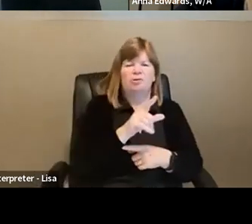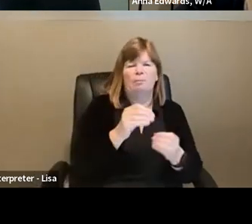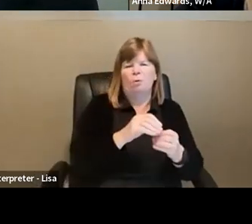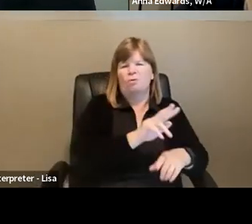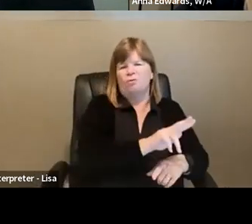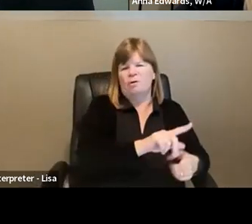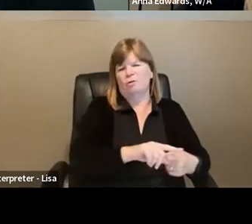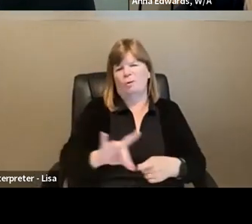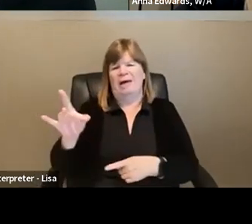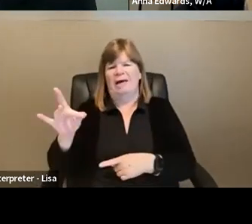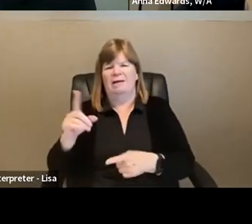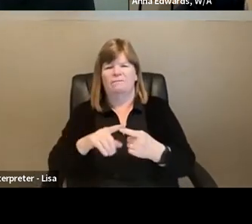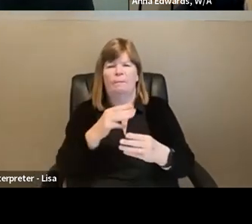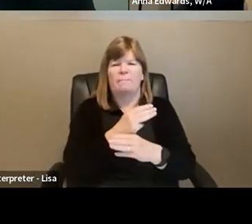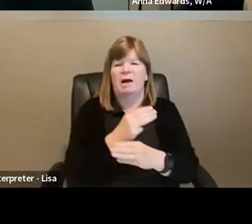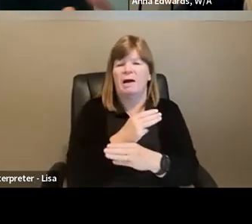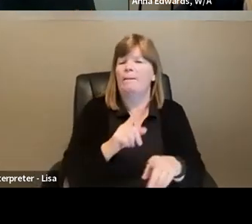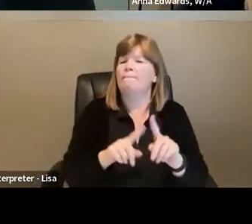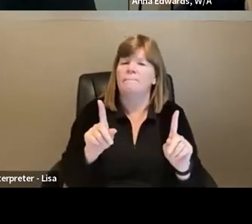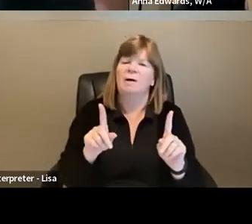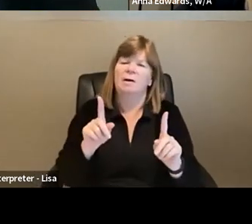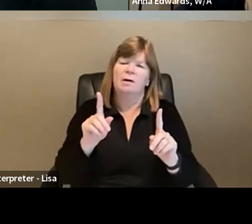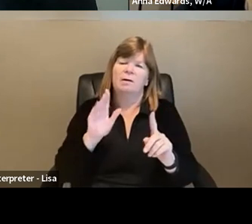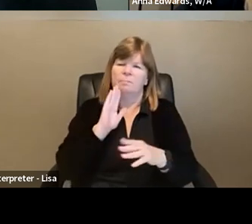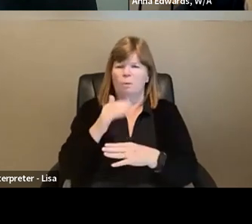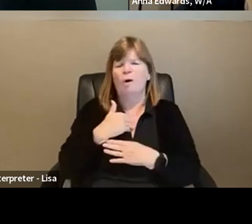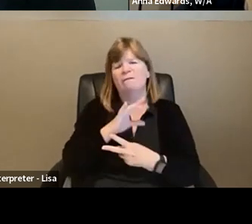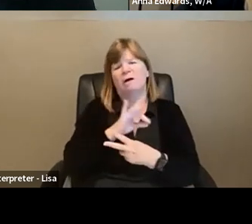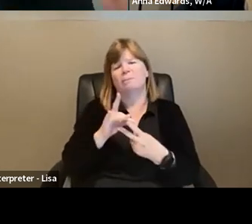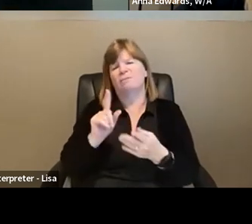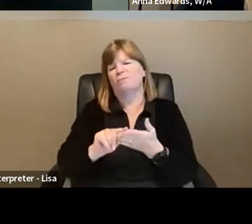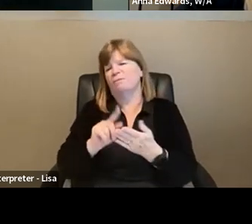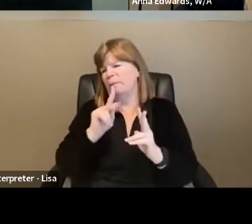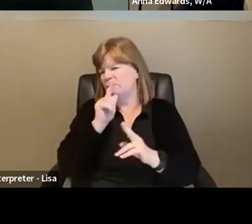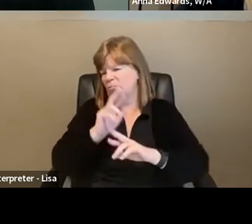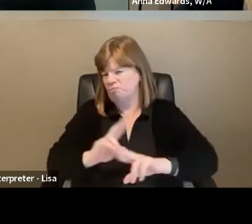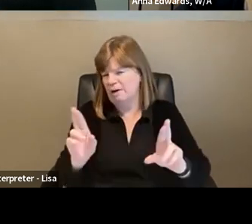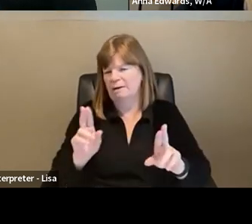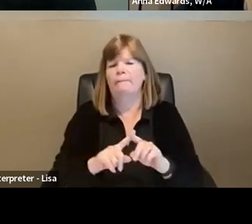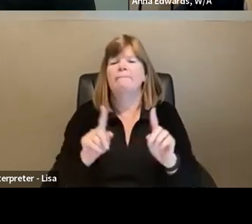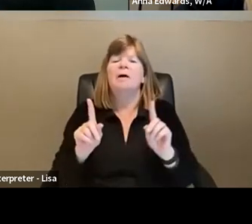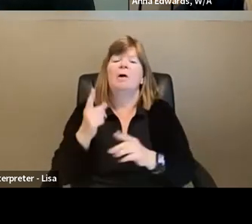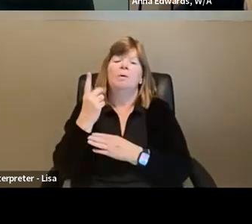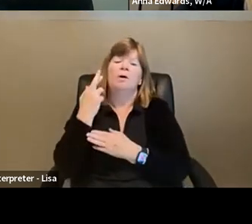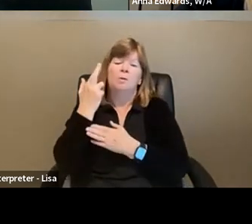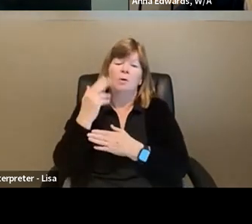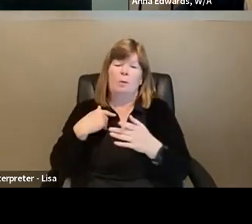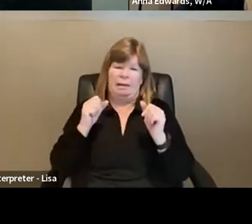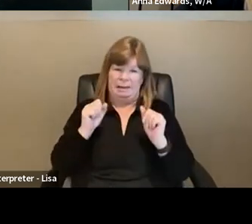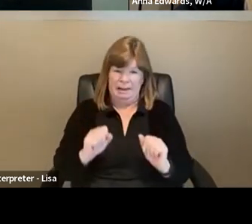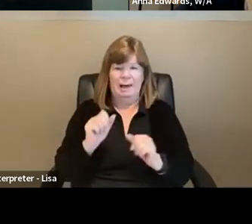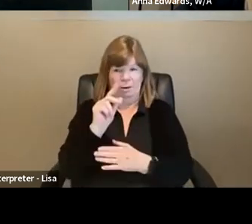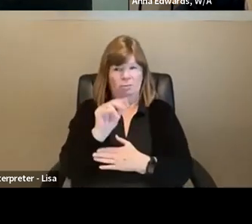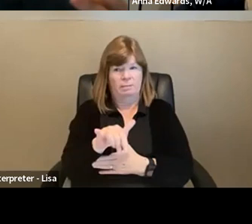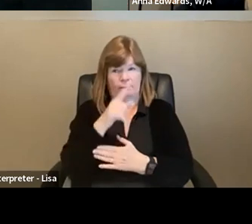through 8 for math. But there'll be an option still for print for people that are not there. But one of the ways that we were able to do that is we